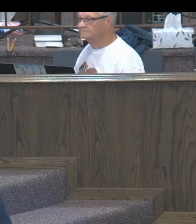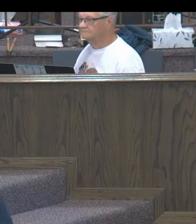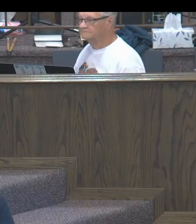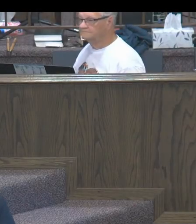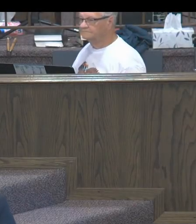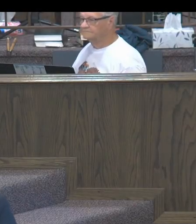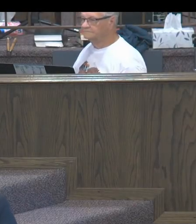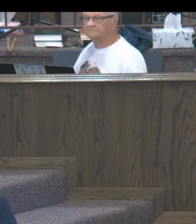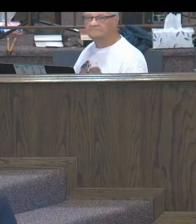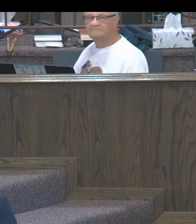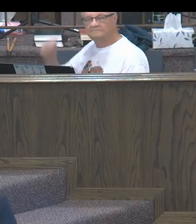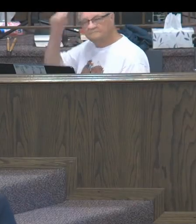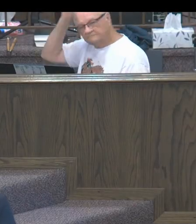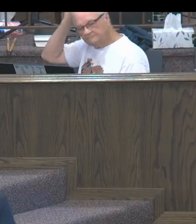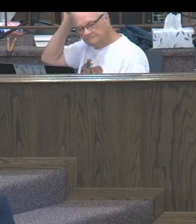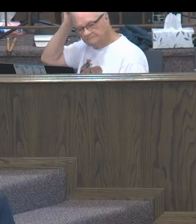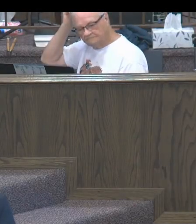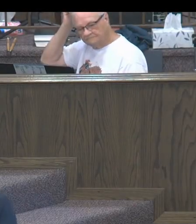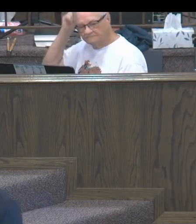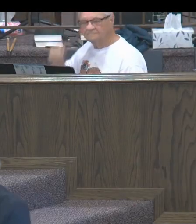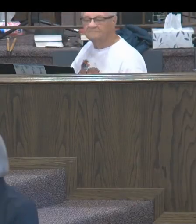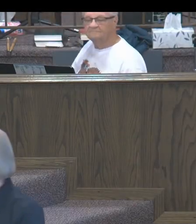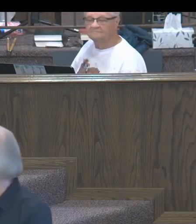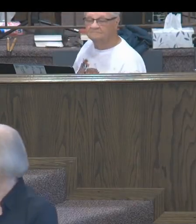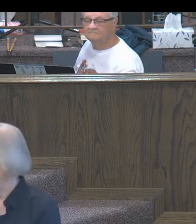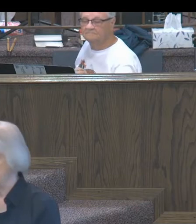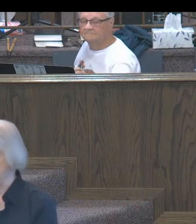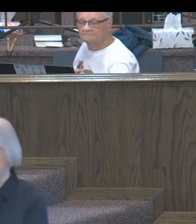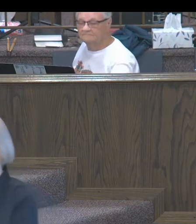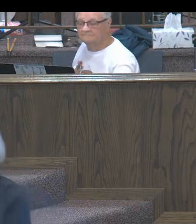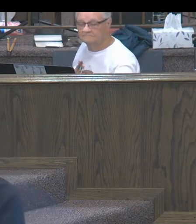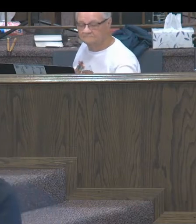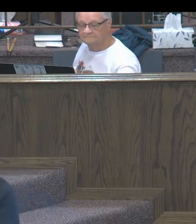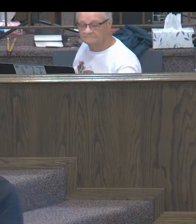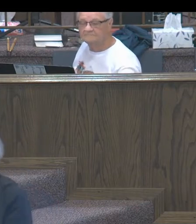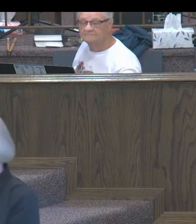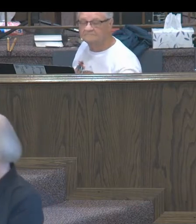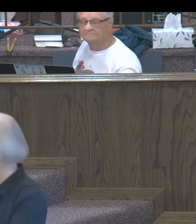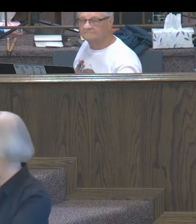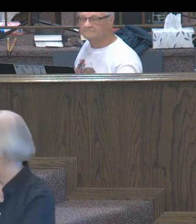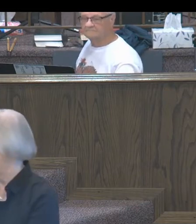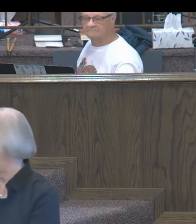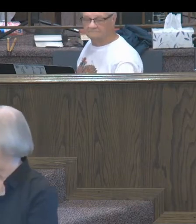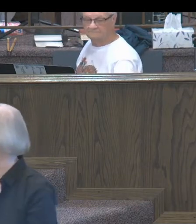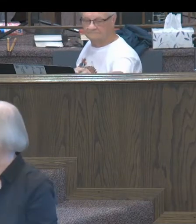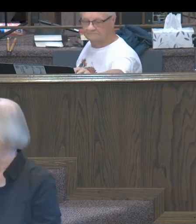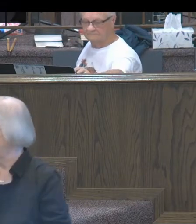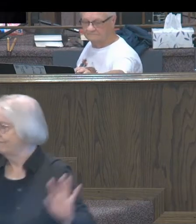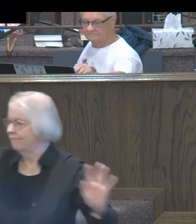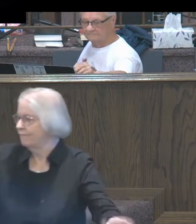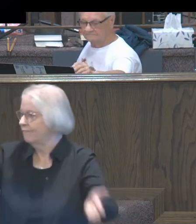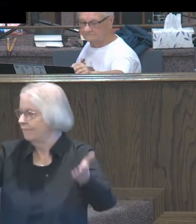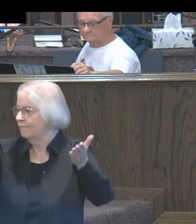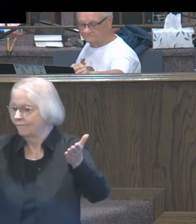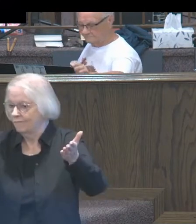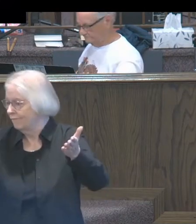Well, good morning, everyone. Welcome to Bethel. It is good to see you here this morning. Please stand as we get started with our service